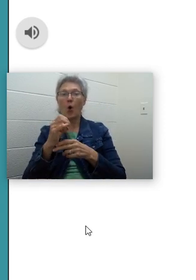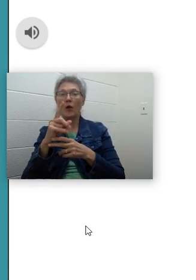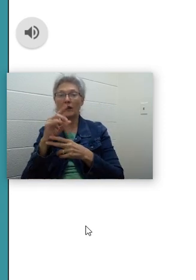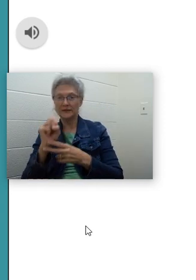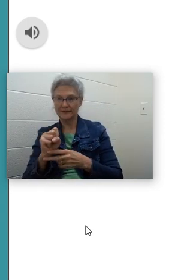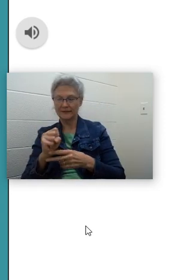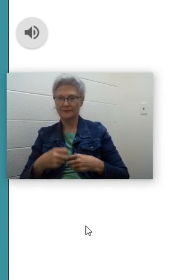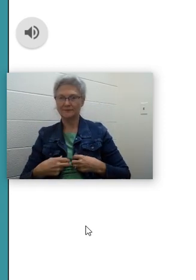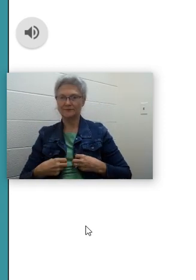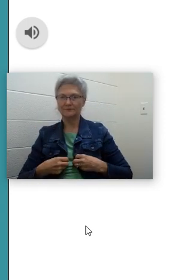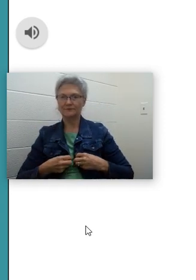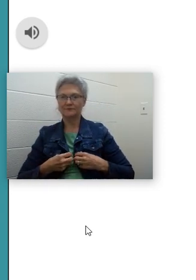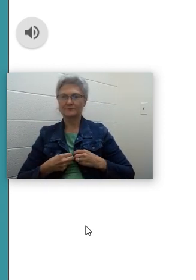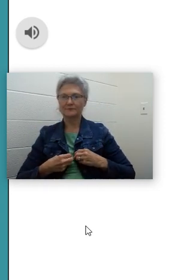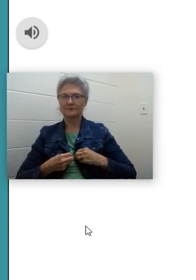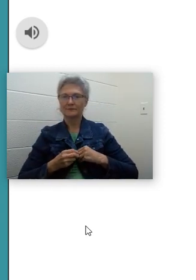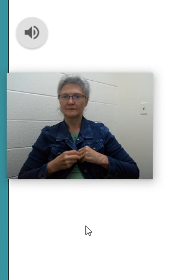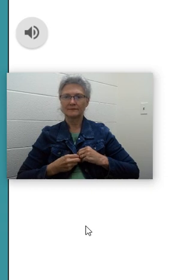Holes.